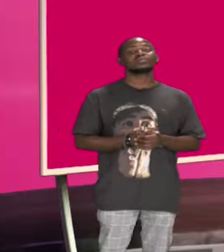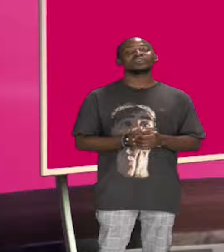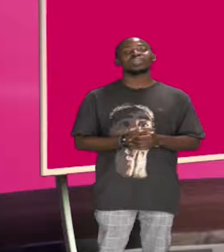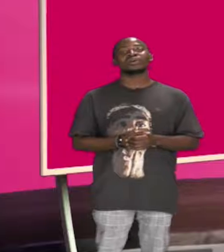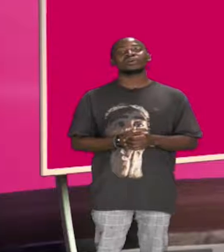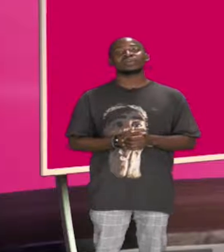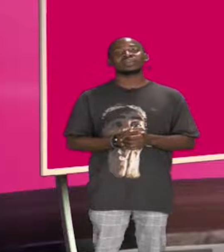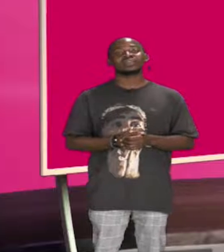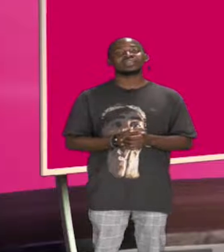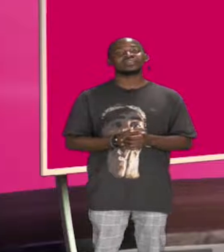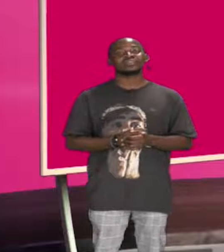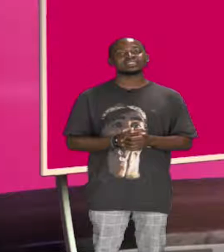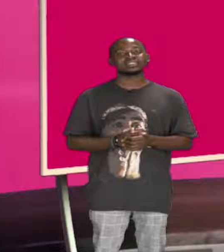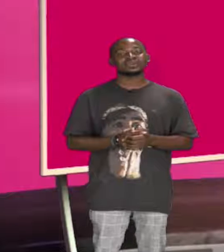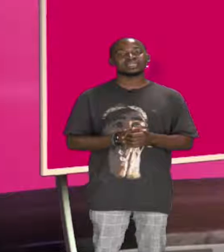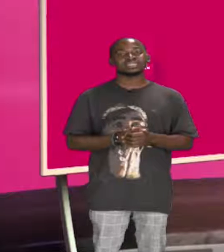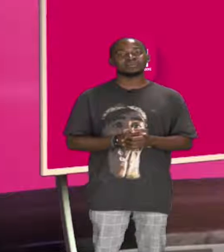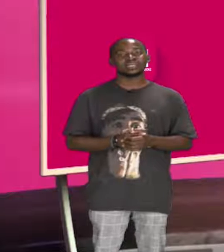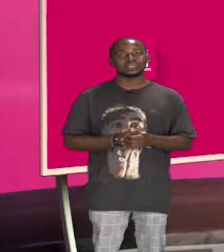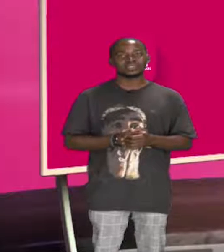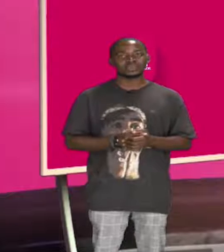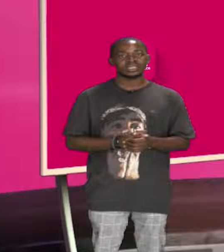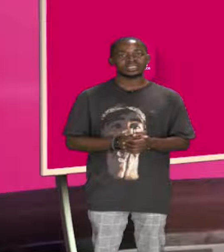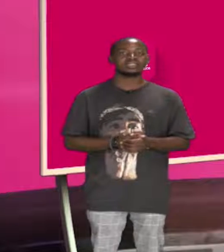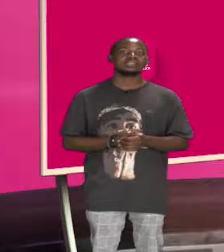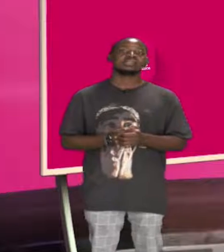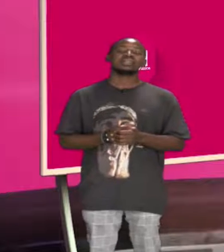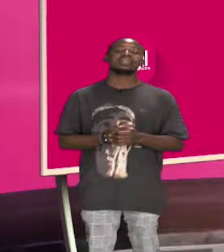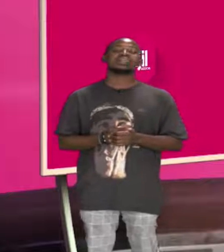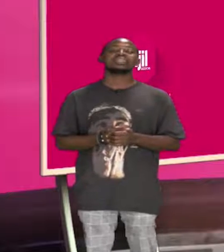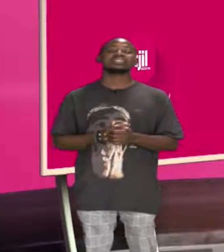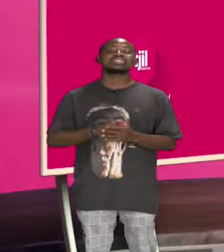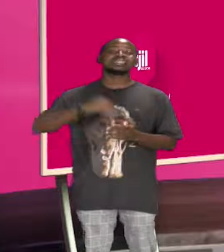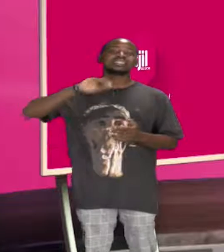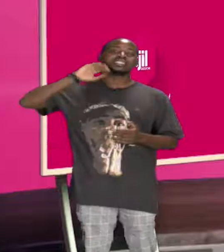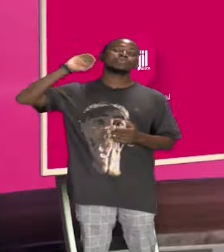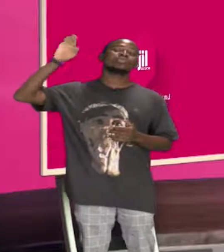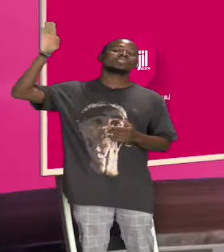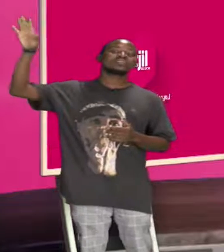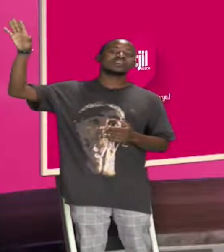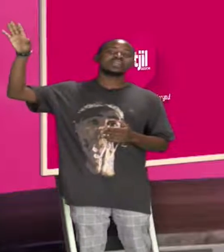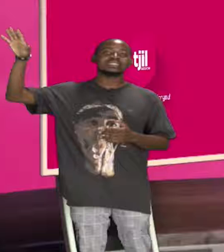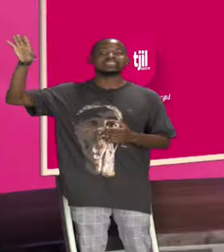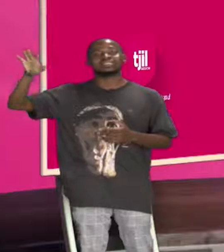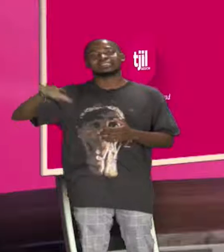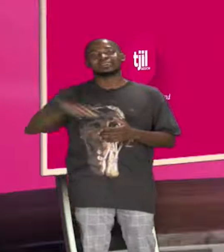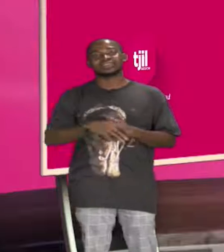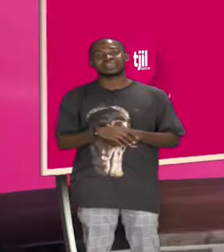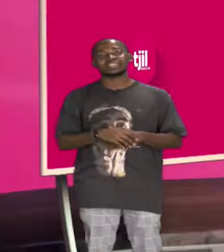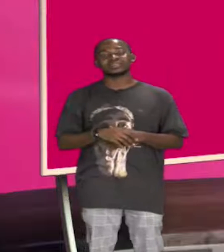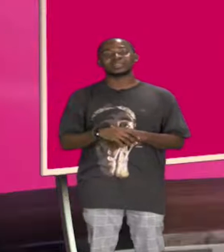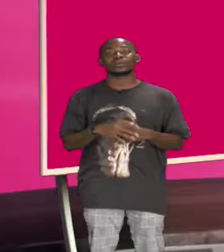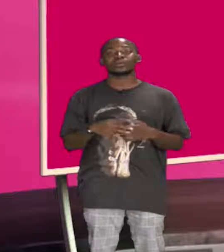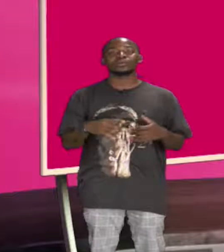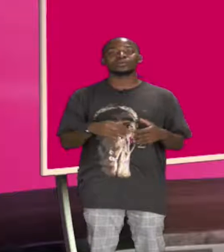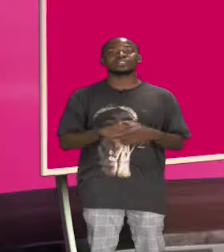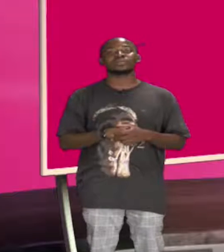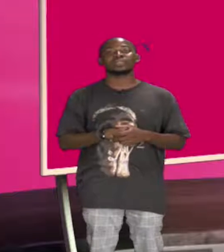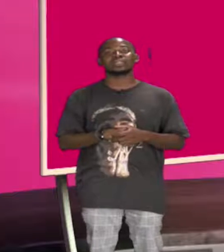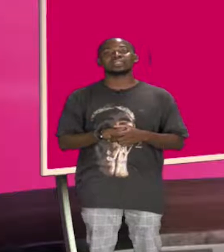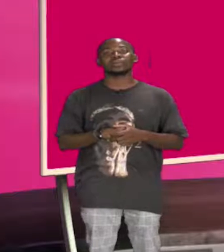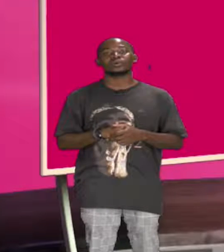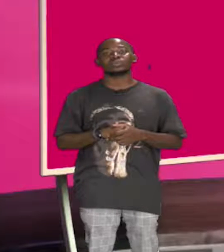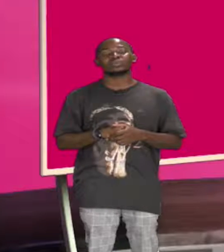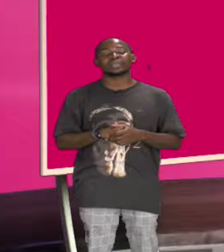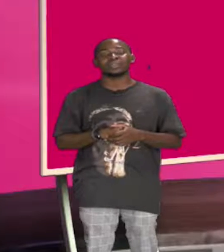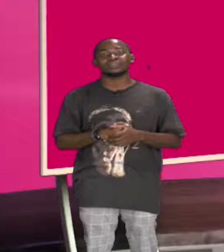Also moving along with other events that you can expect this weekend. Let's take it to the far east of the country, Rundu. This